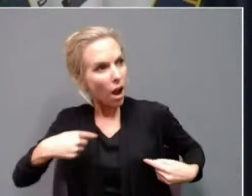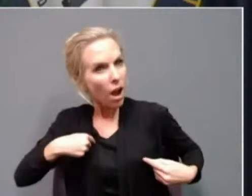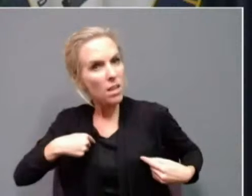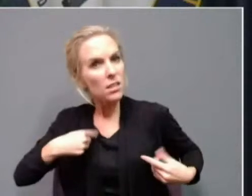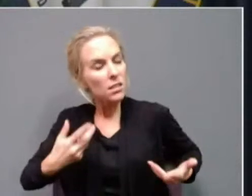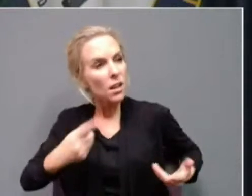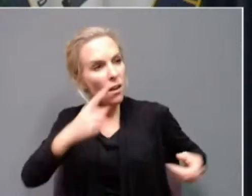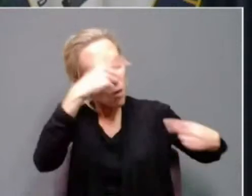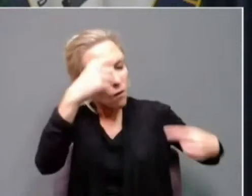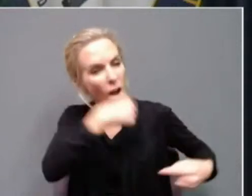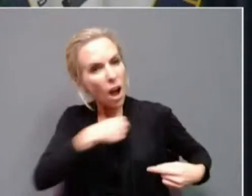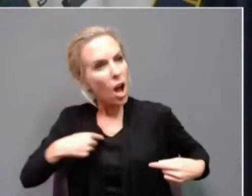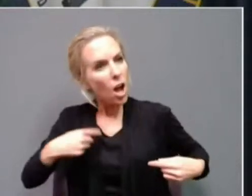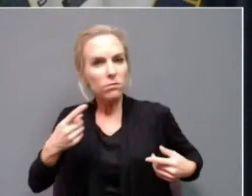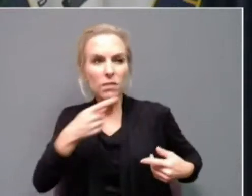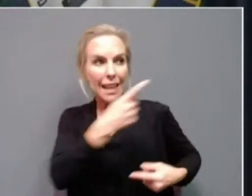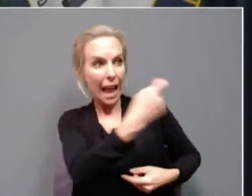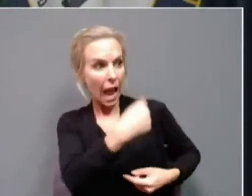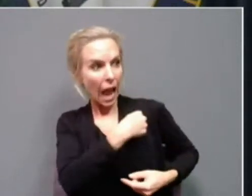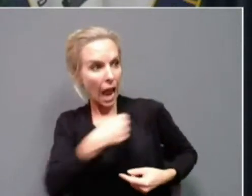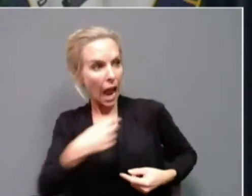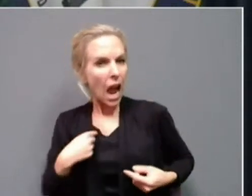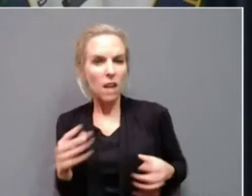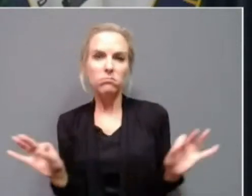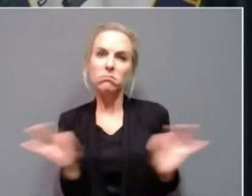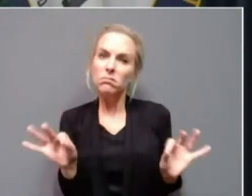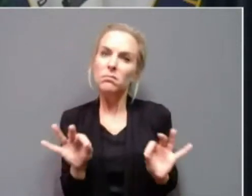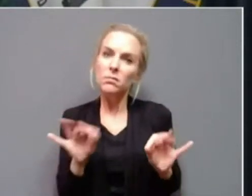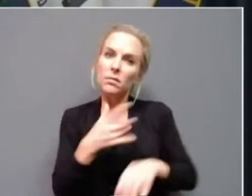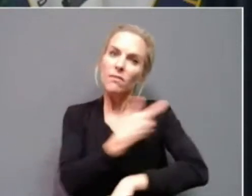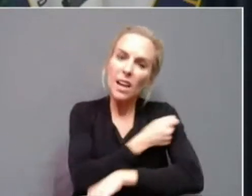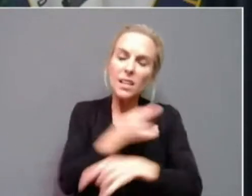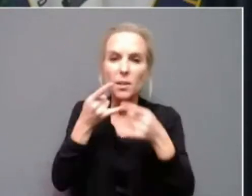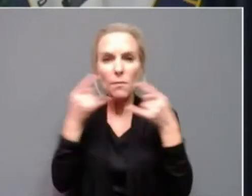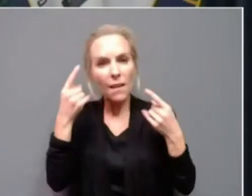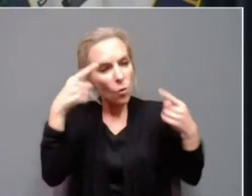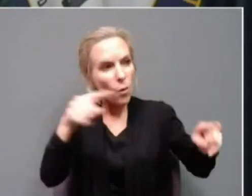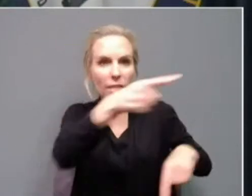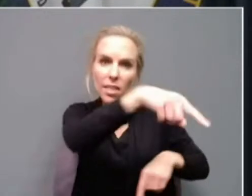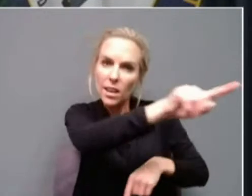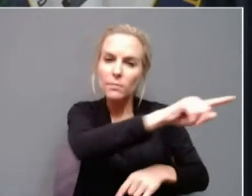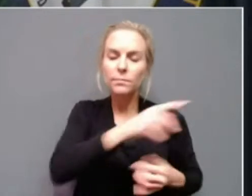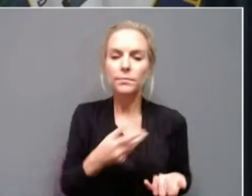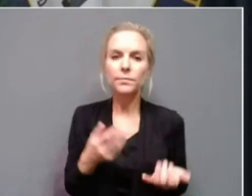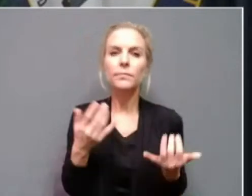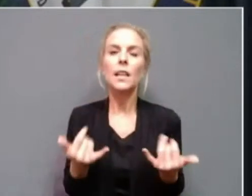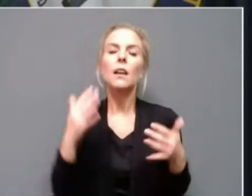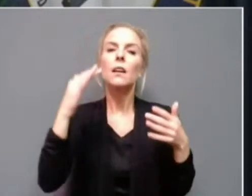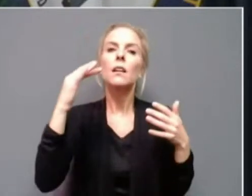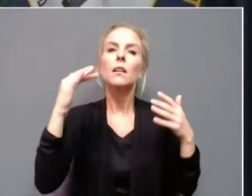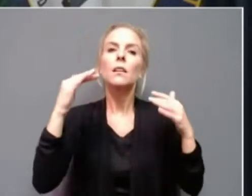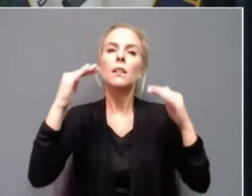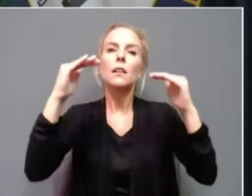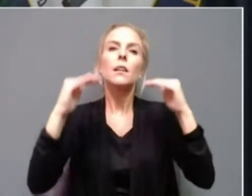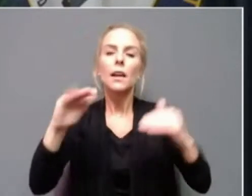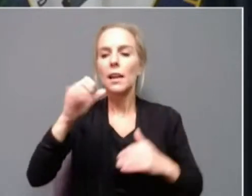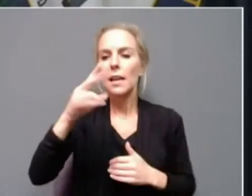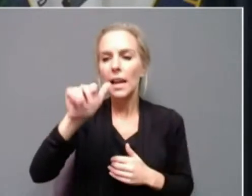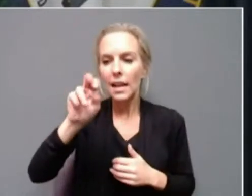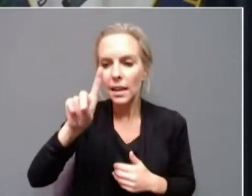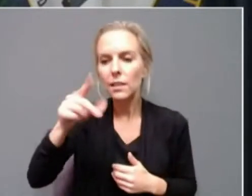them. Next up, we're going to take you to Ashland, Boyd County, Carter County, Greenup County